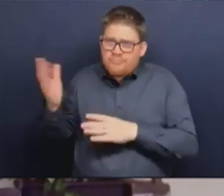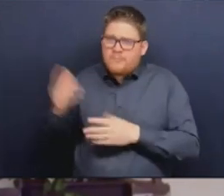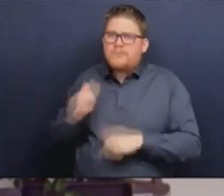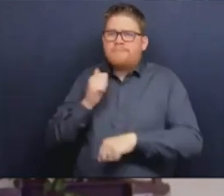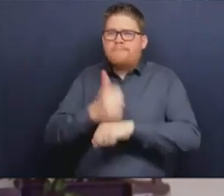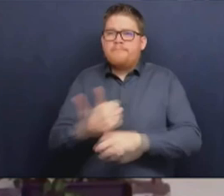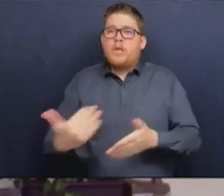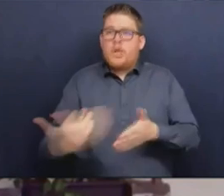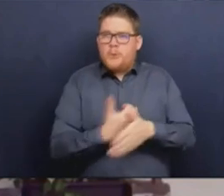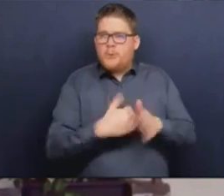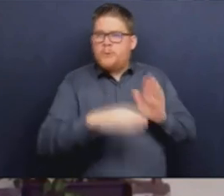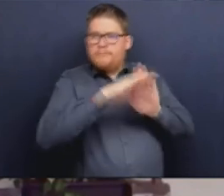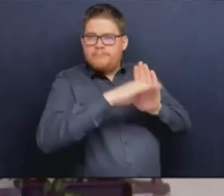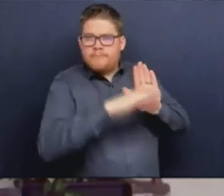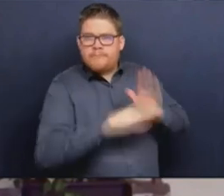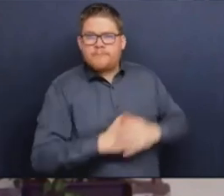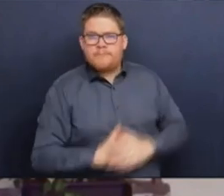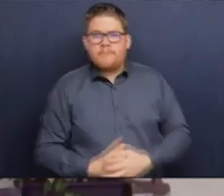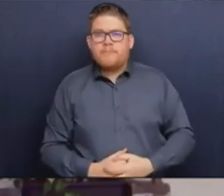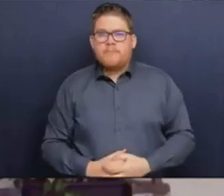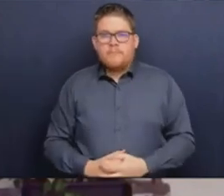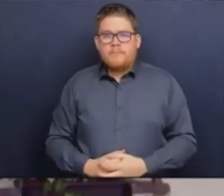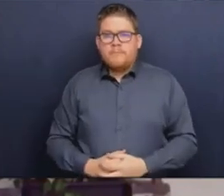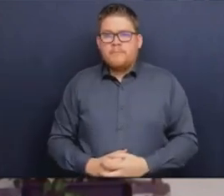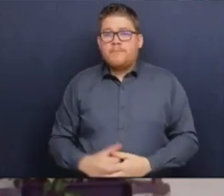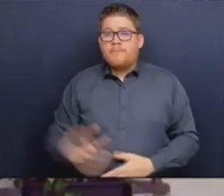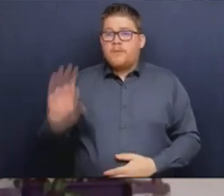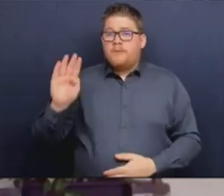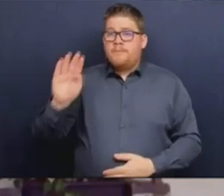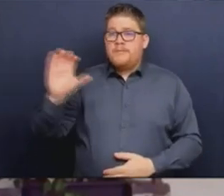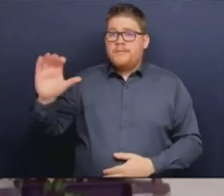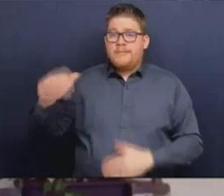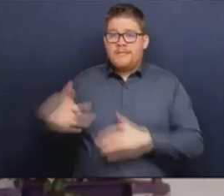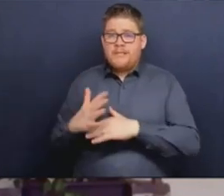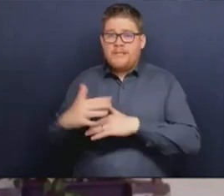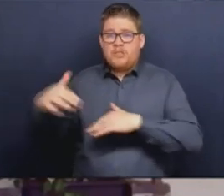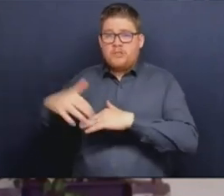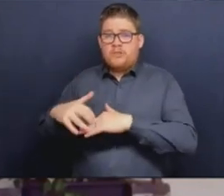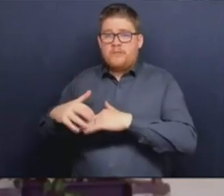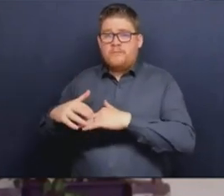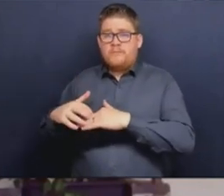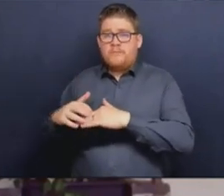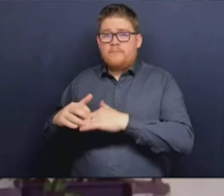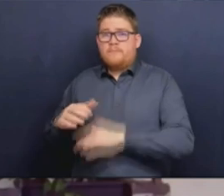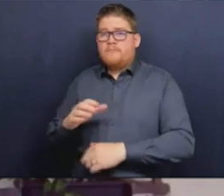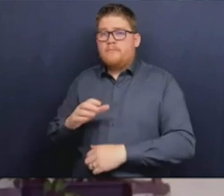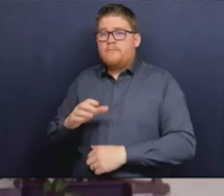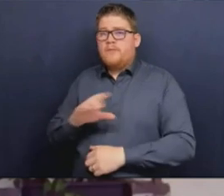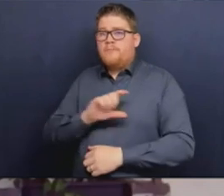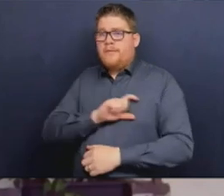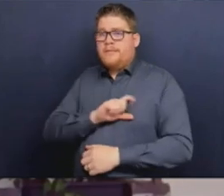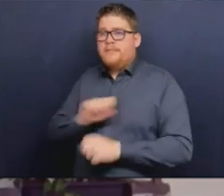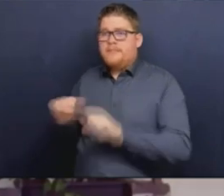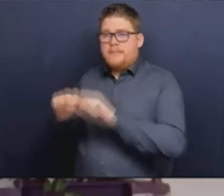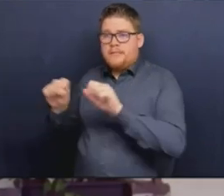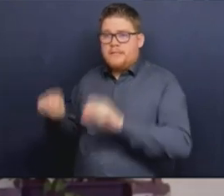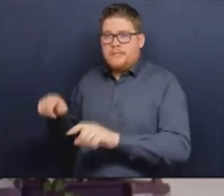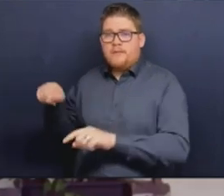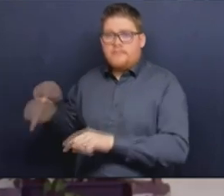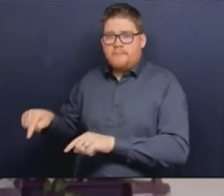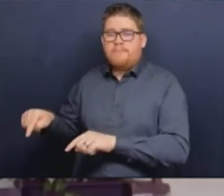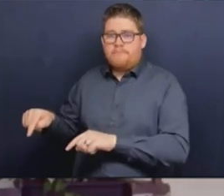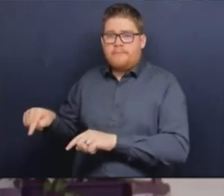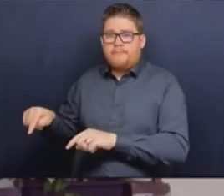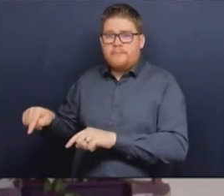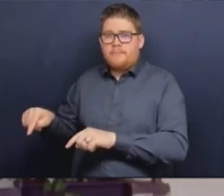to revitalize and stand up First Nations justice systems and laws, because it's been in place since time immemorial.